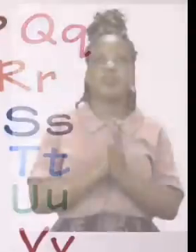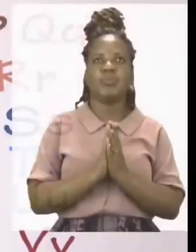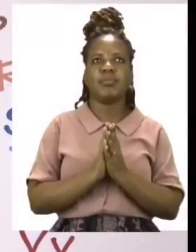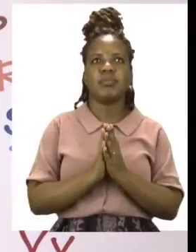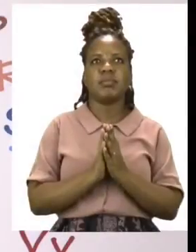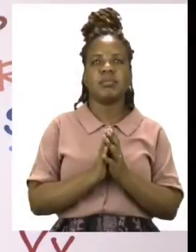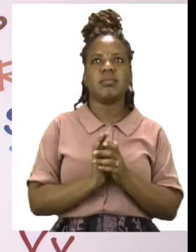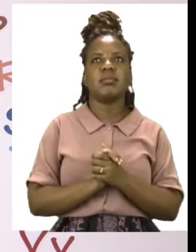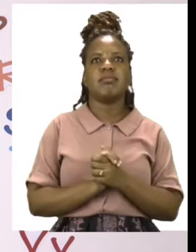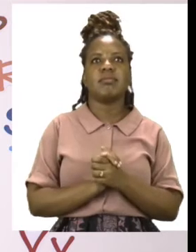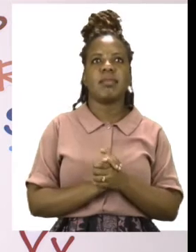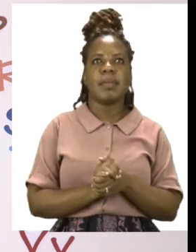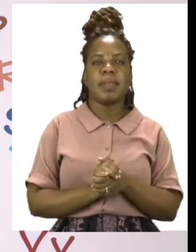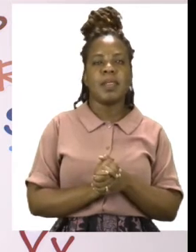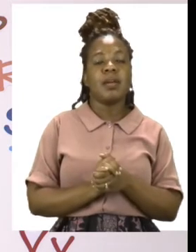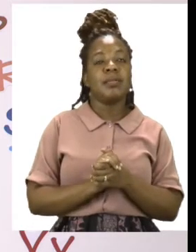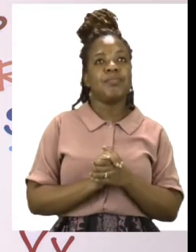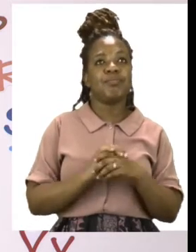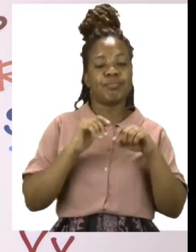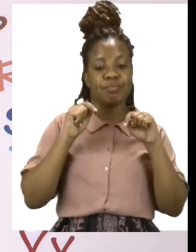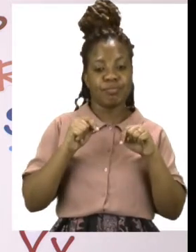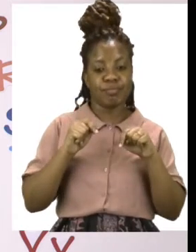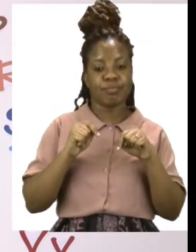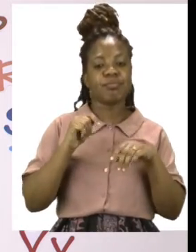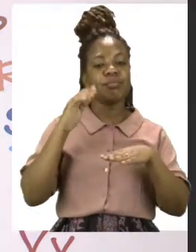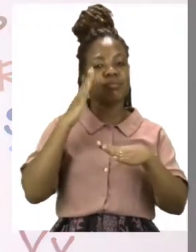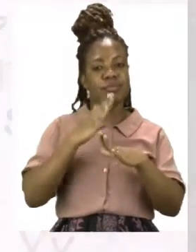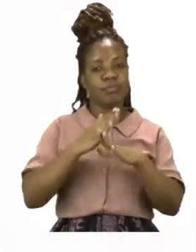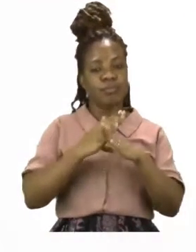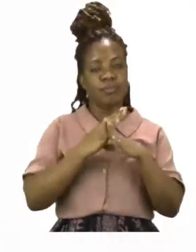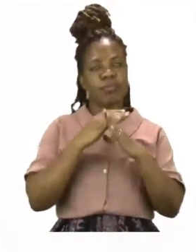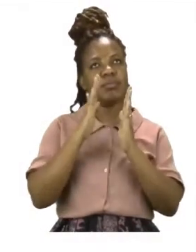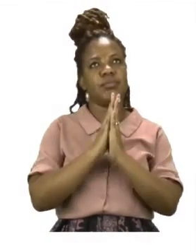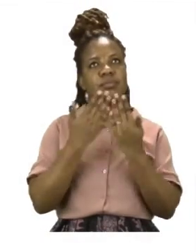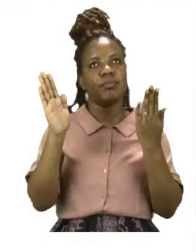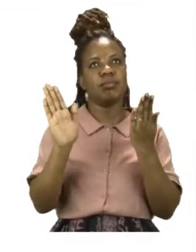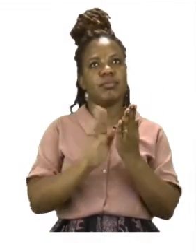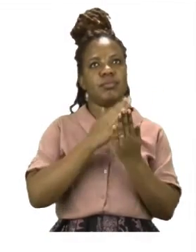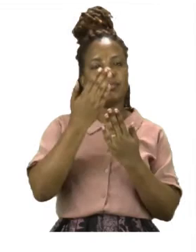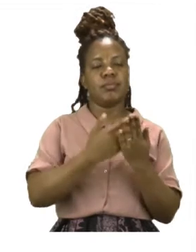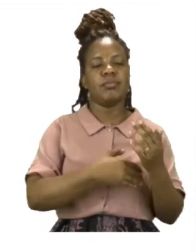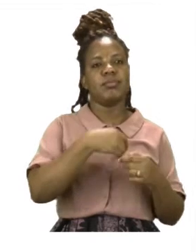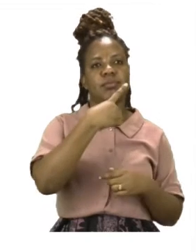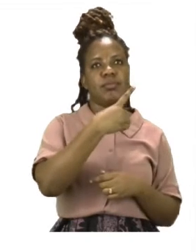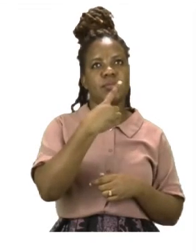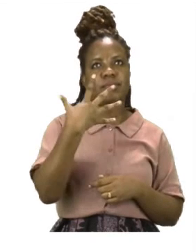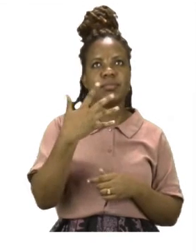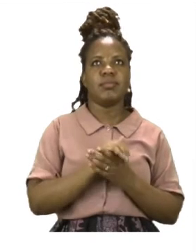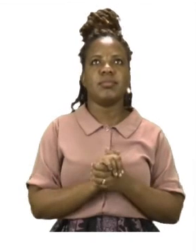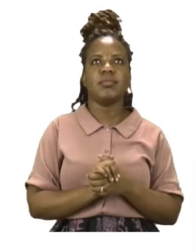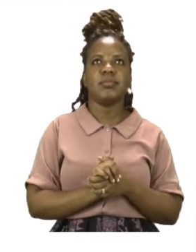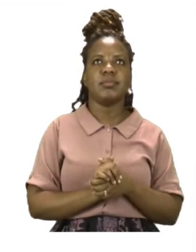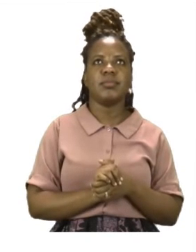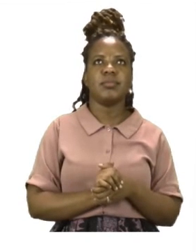For our exercise today, grade 2s, let us turn to page 15. On page 15, we are